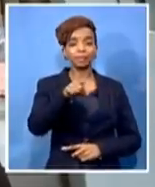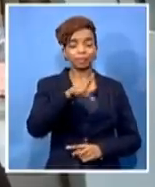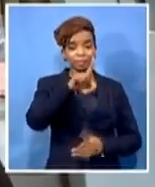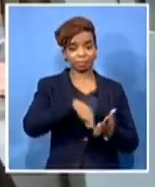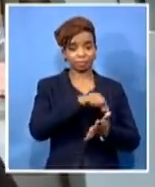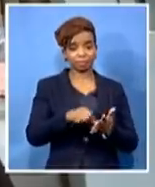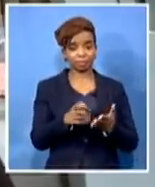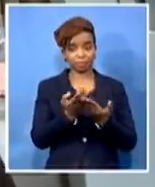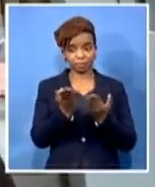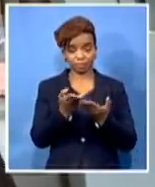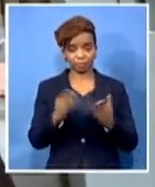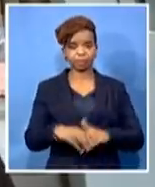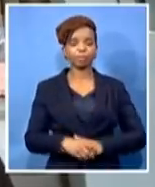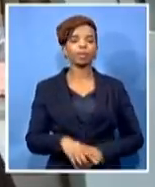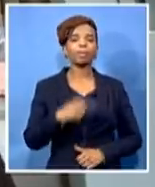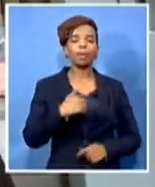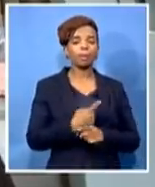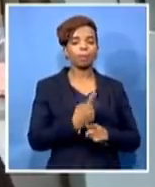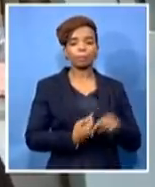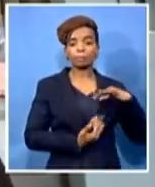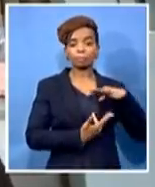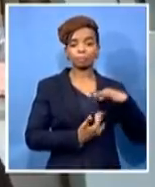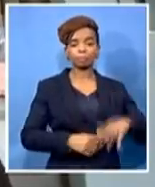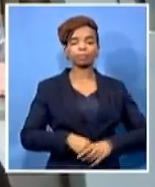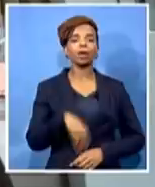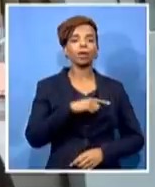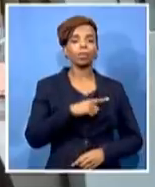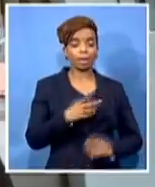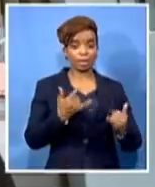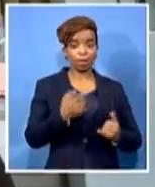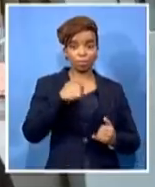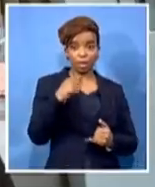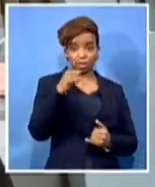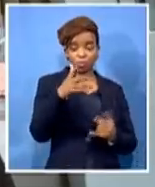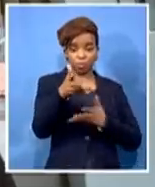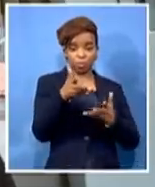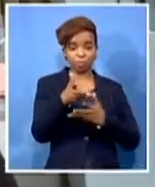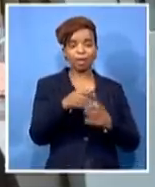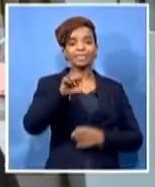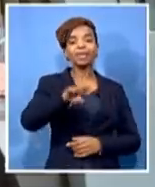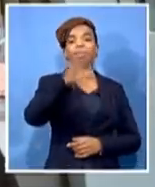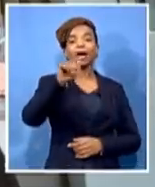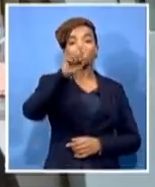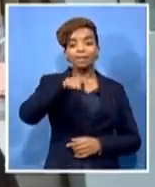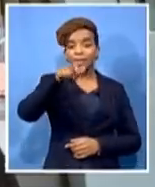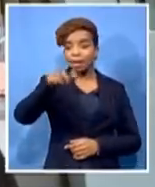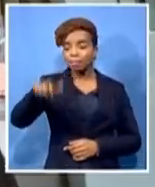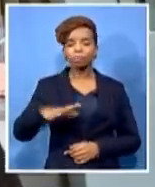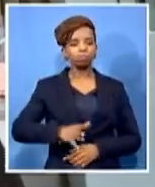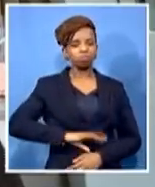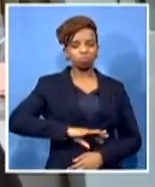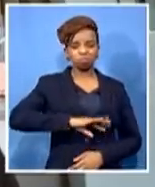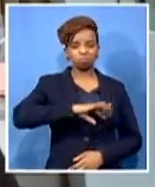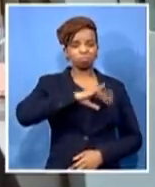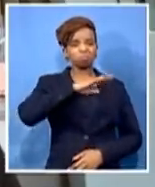speaking, South Africans are angry at the ruling party. But I have no doubt if we were to go for an election next week, they would still